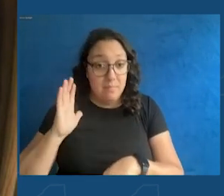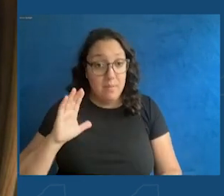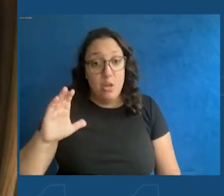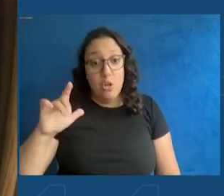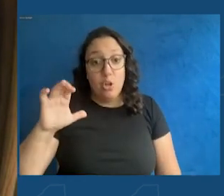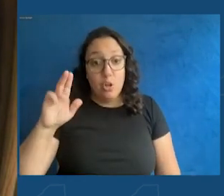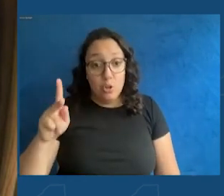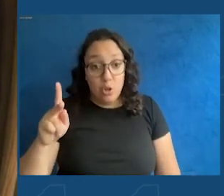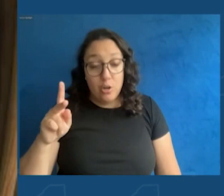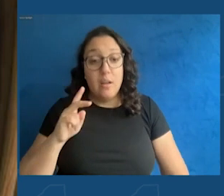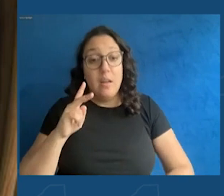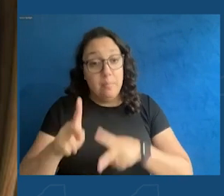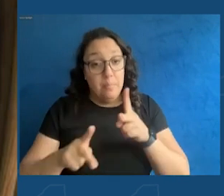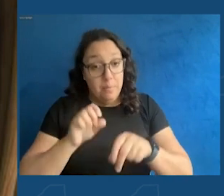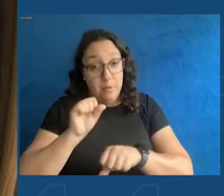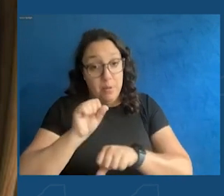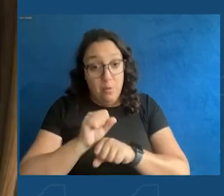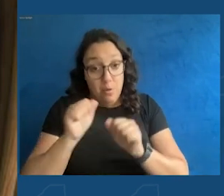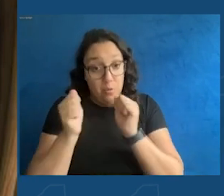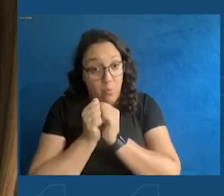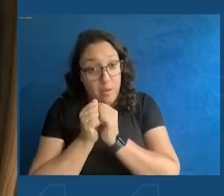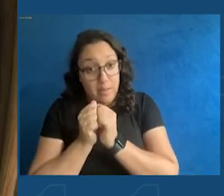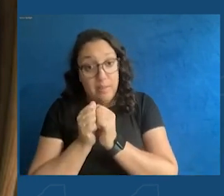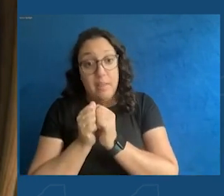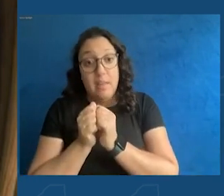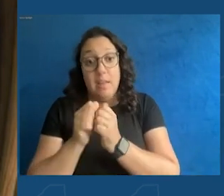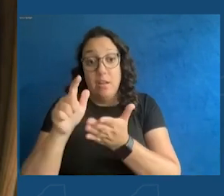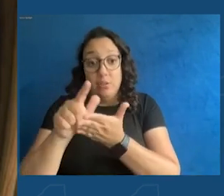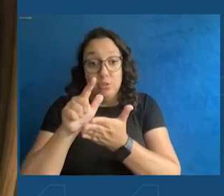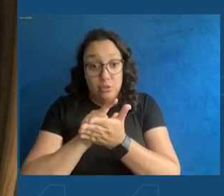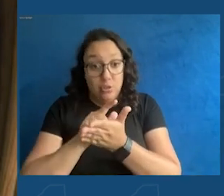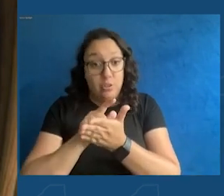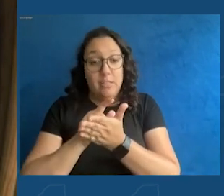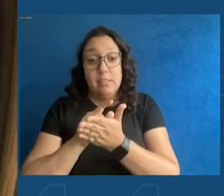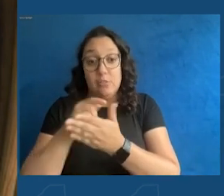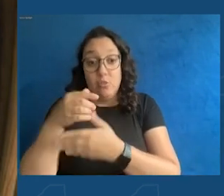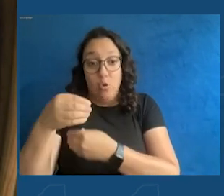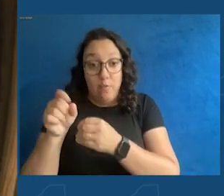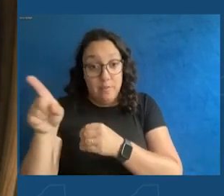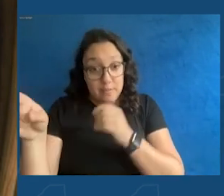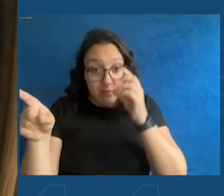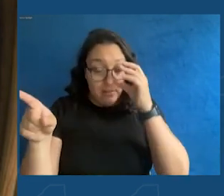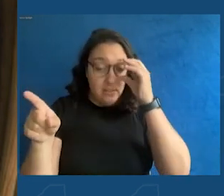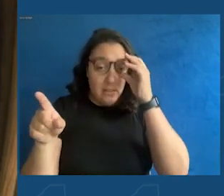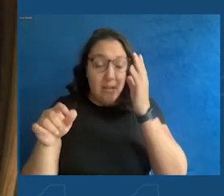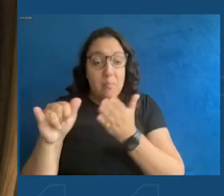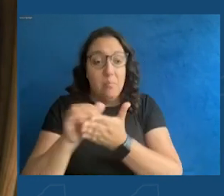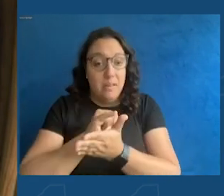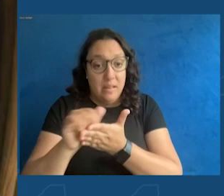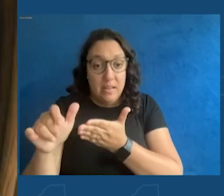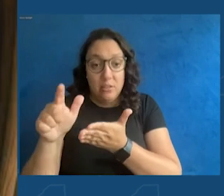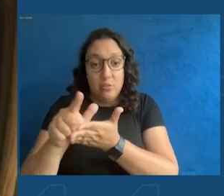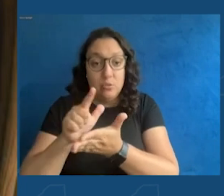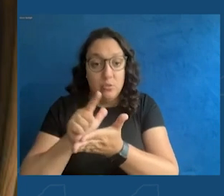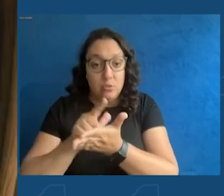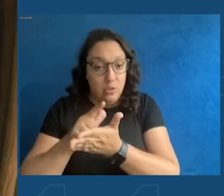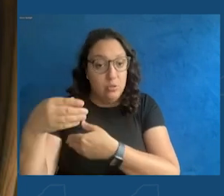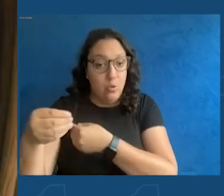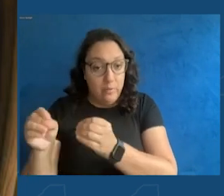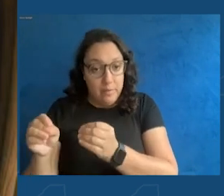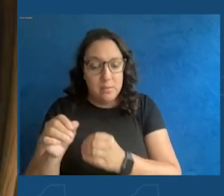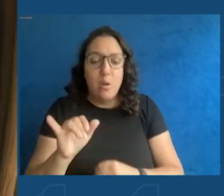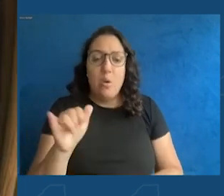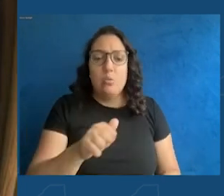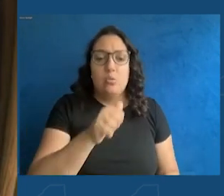years in the New York Attorney General's office, from the Manhattan District Attorney's office, from my time in private practice, most recently